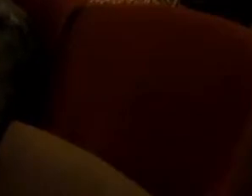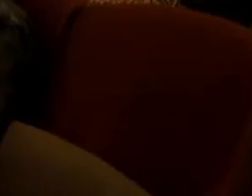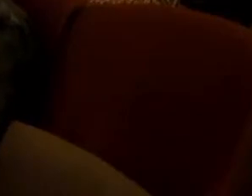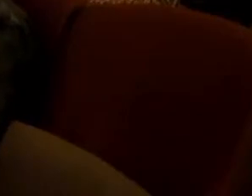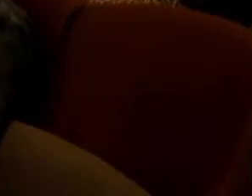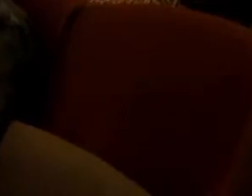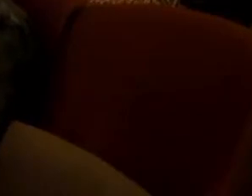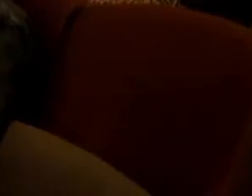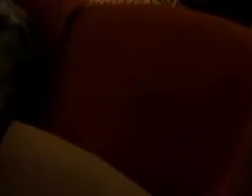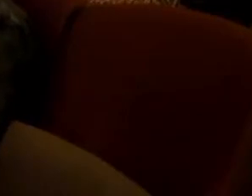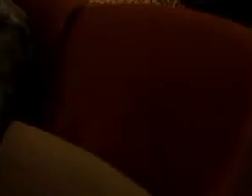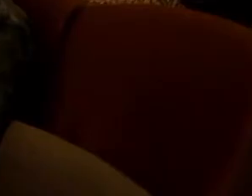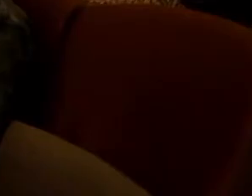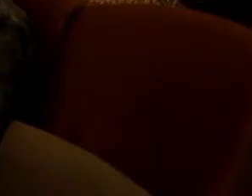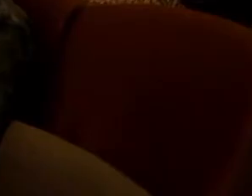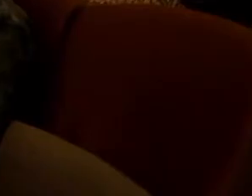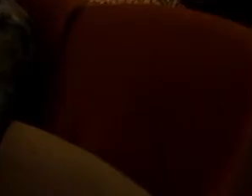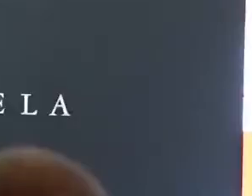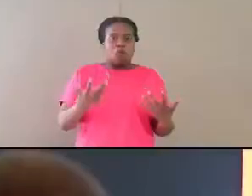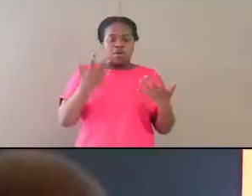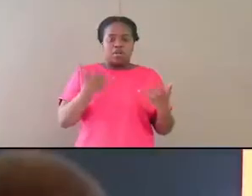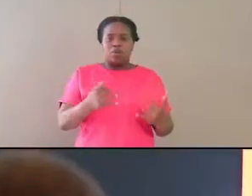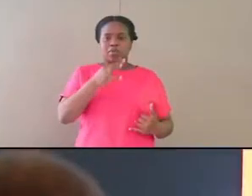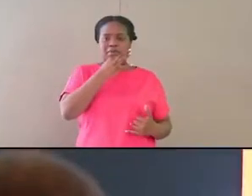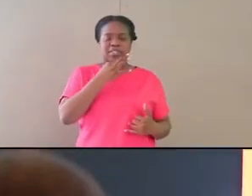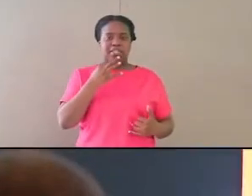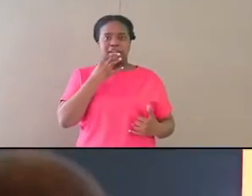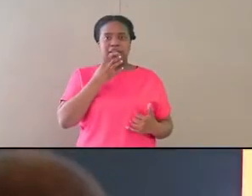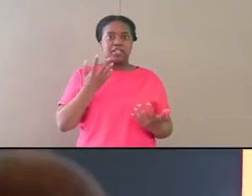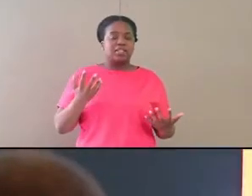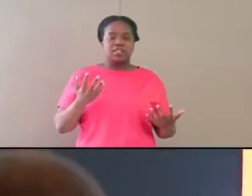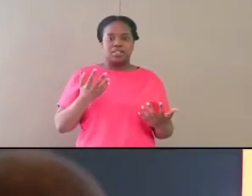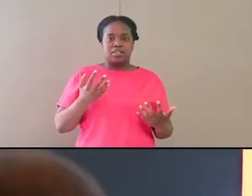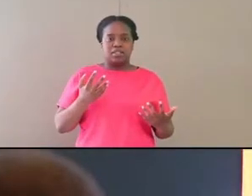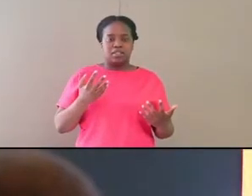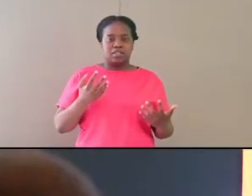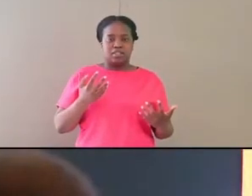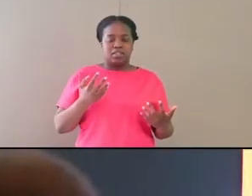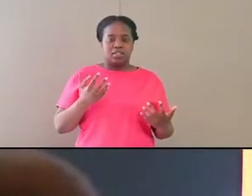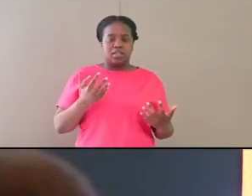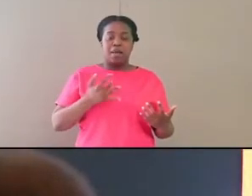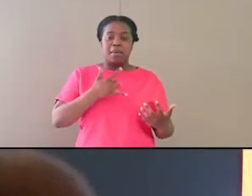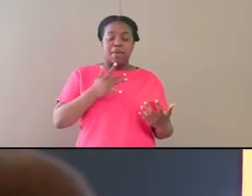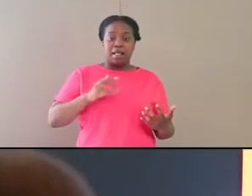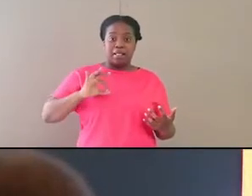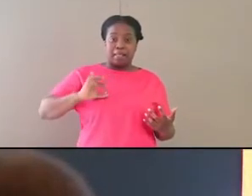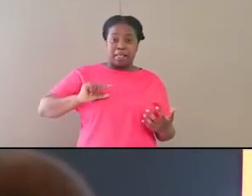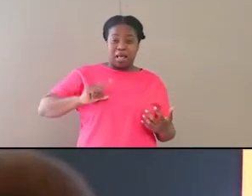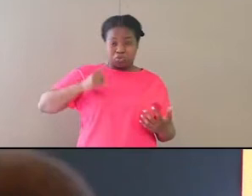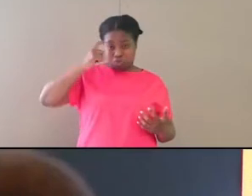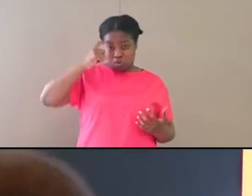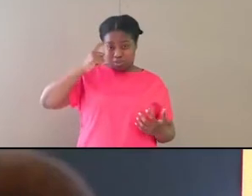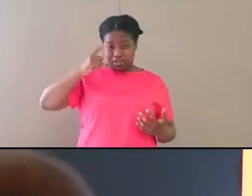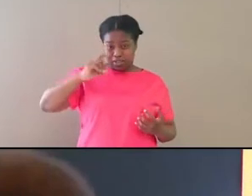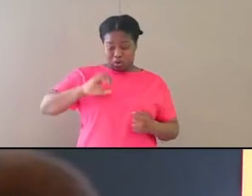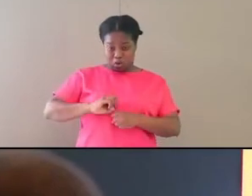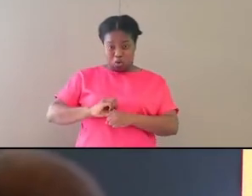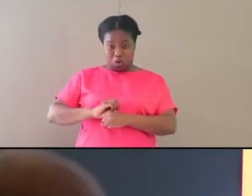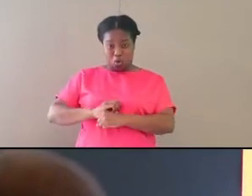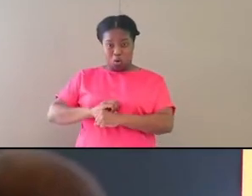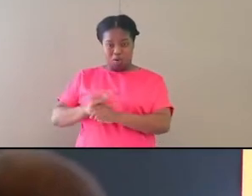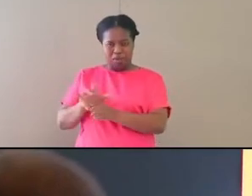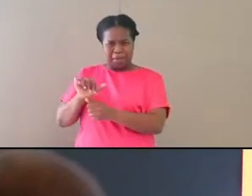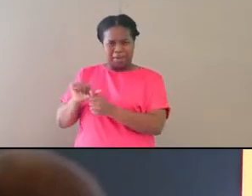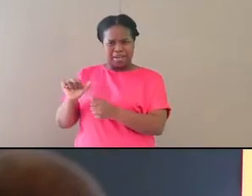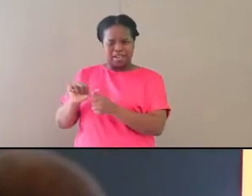initially I thought, how am I going to present this and say that low income people thought COVID was better? I just didn't know